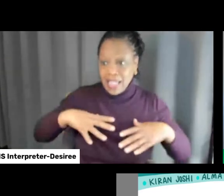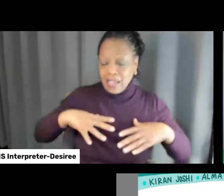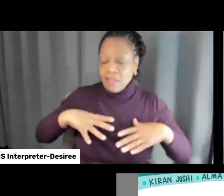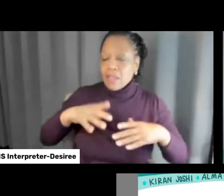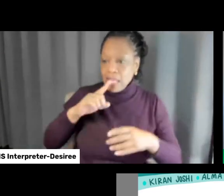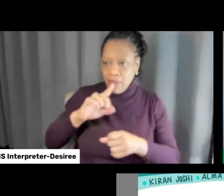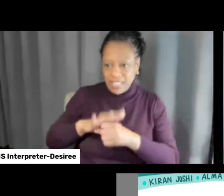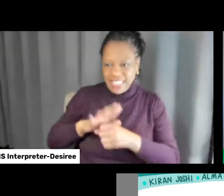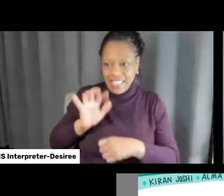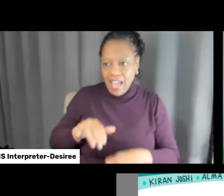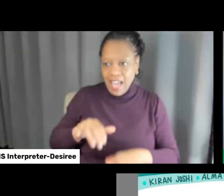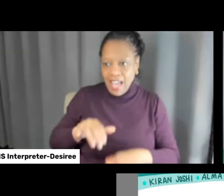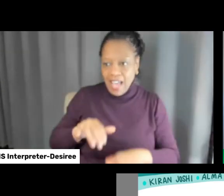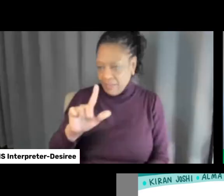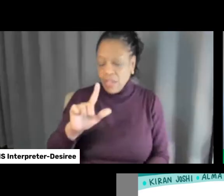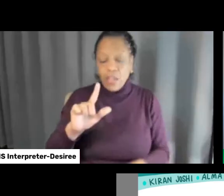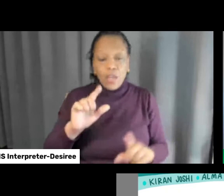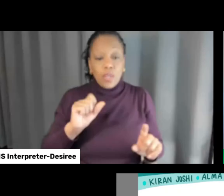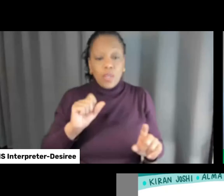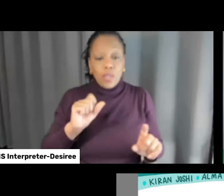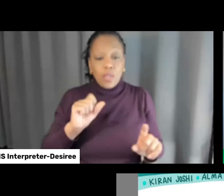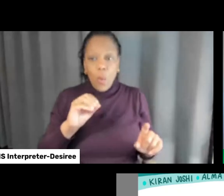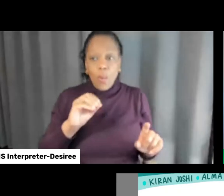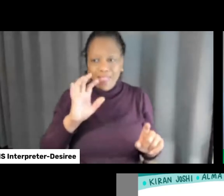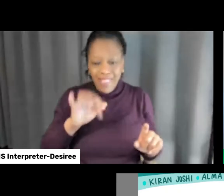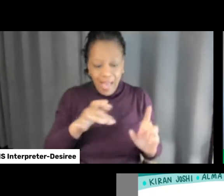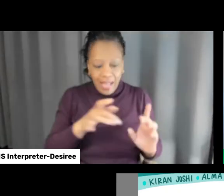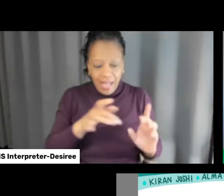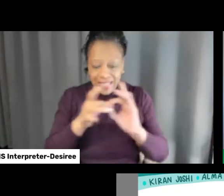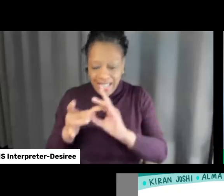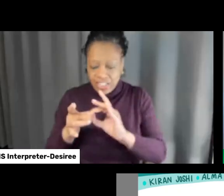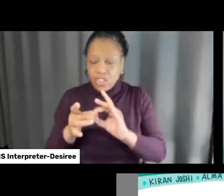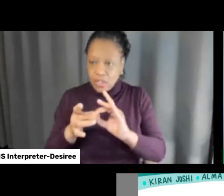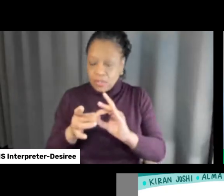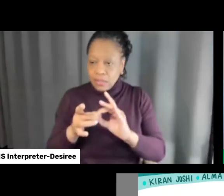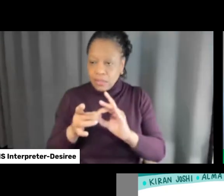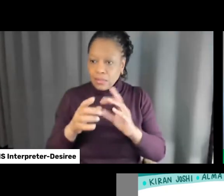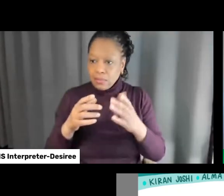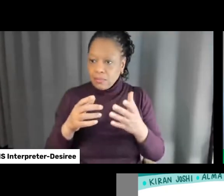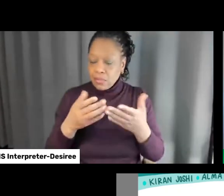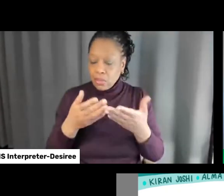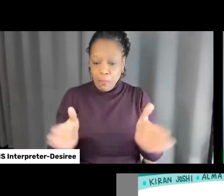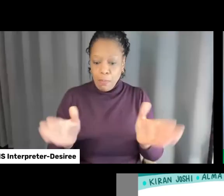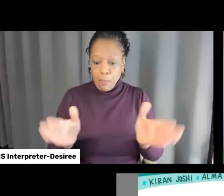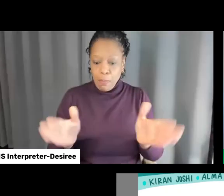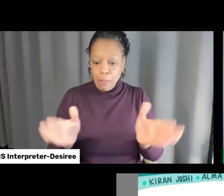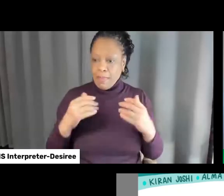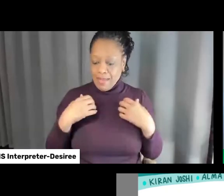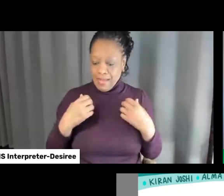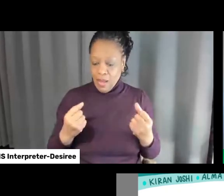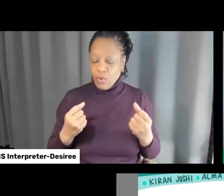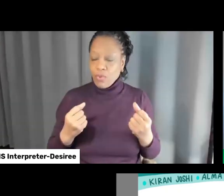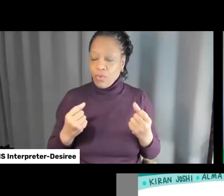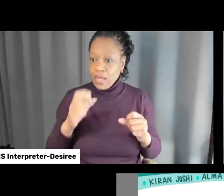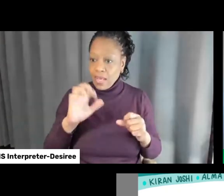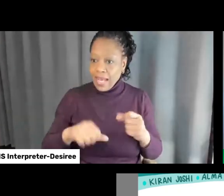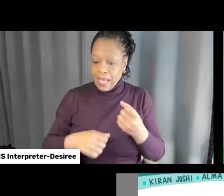connections there to public health can kind of make themselves. Because, for example, would you ever